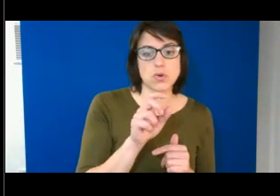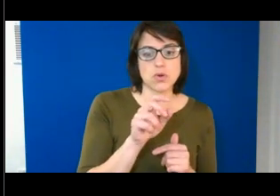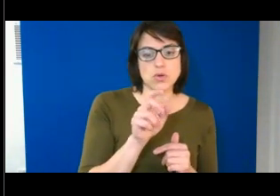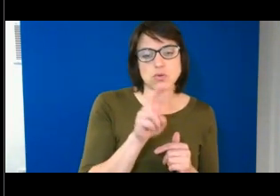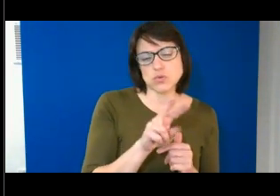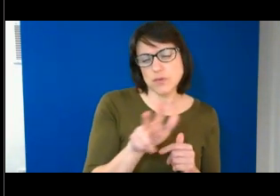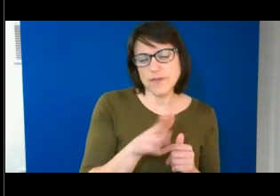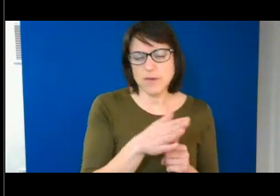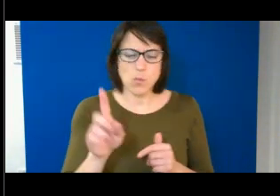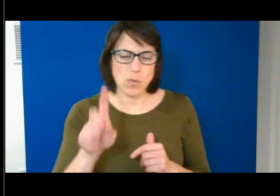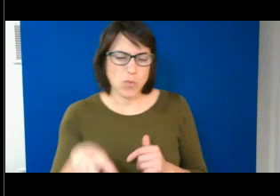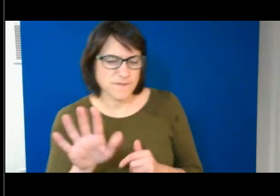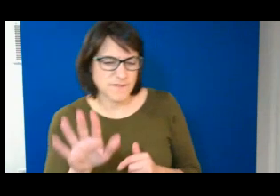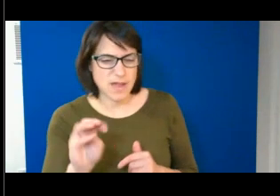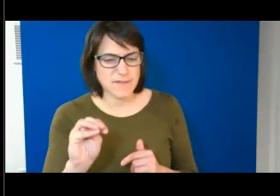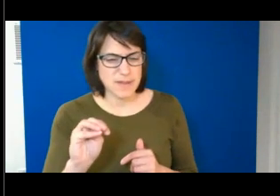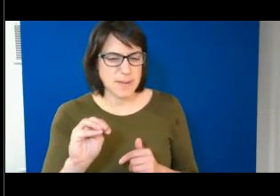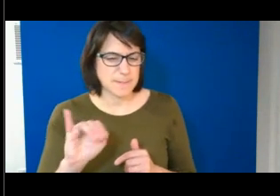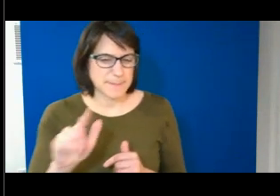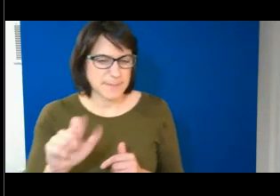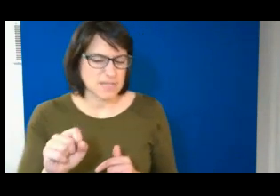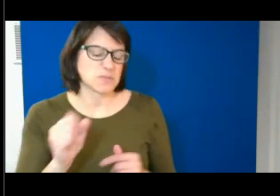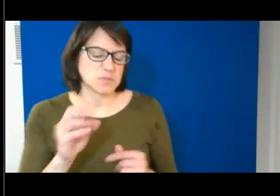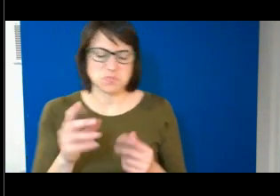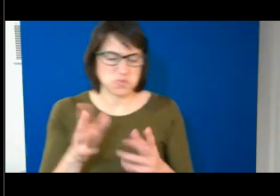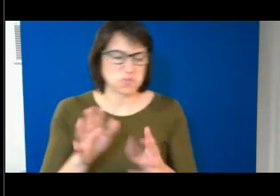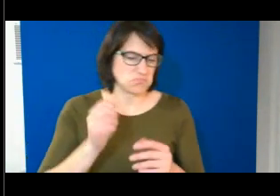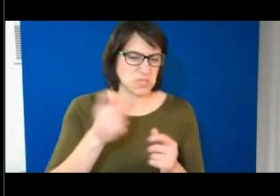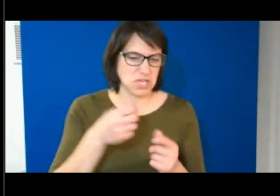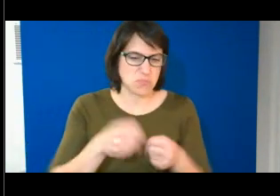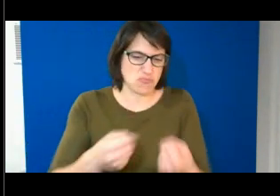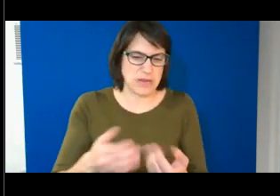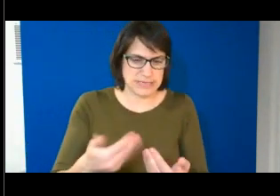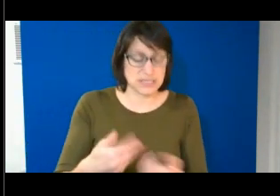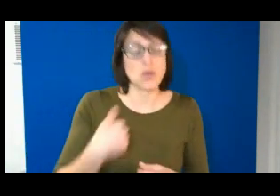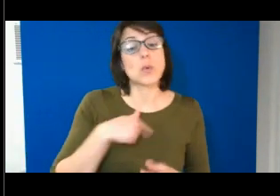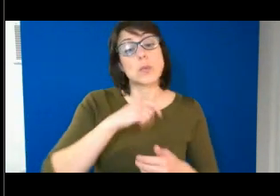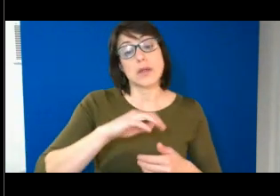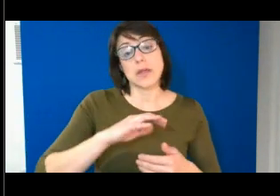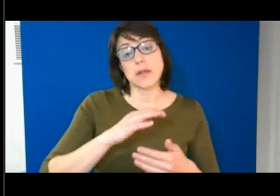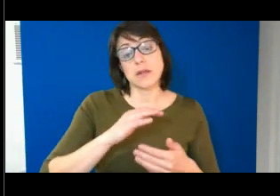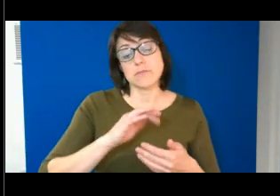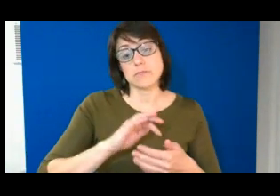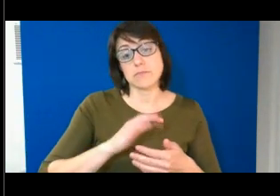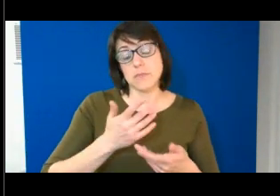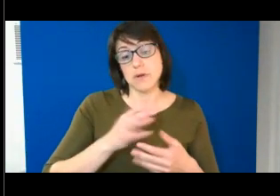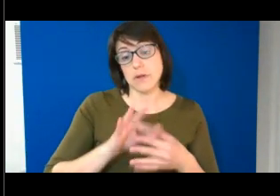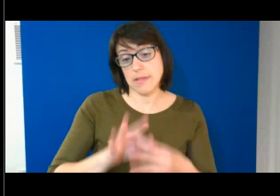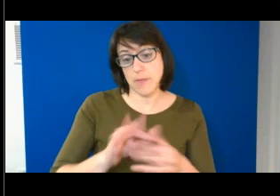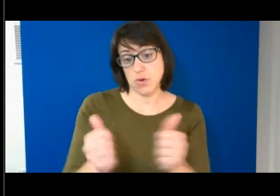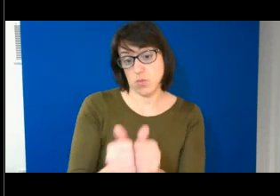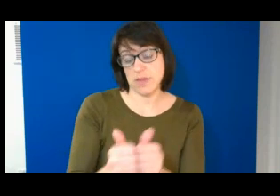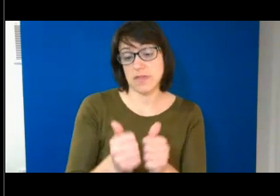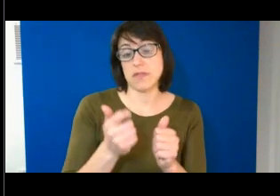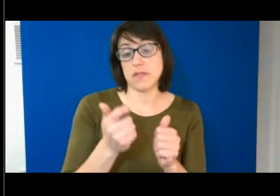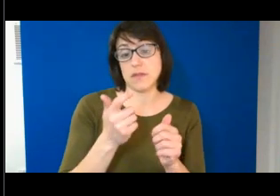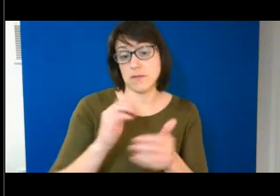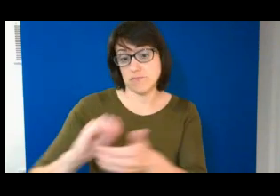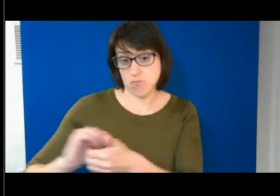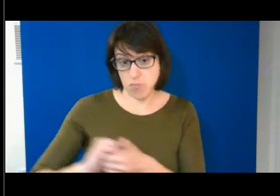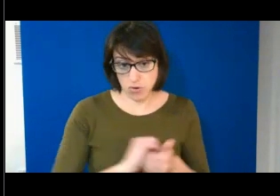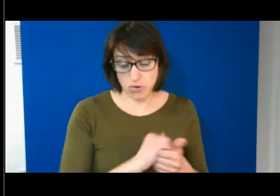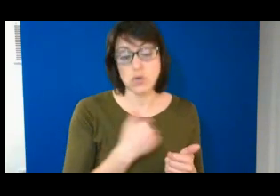So again, we collaborated with our stakeholders and together wrote a proposal. Earlier in the conversation,